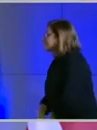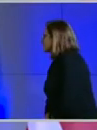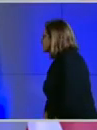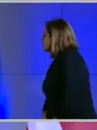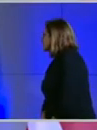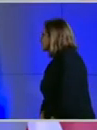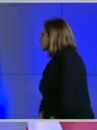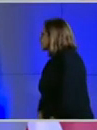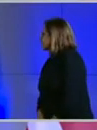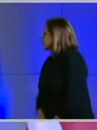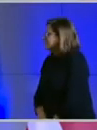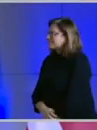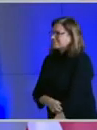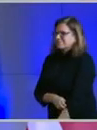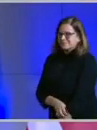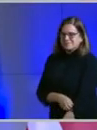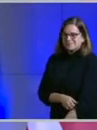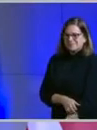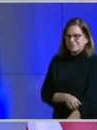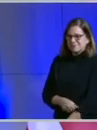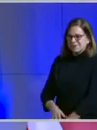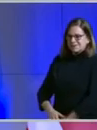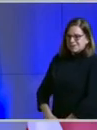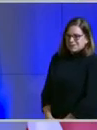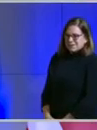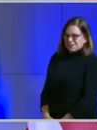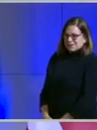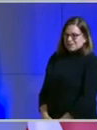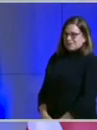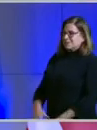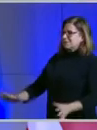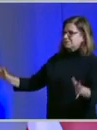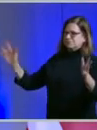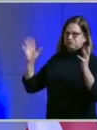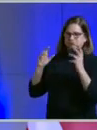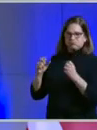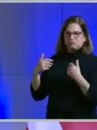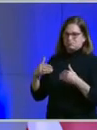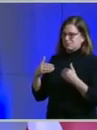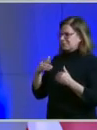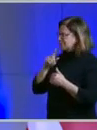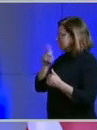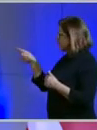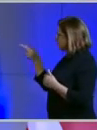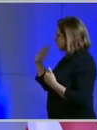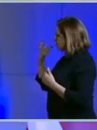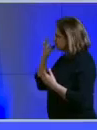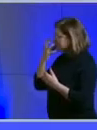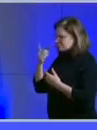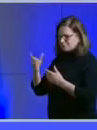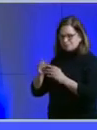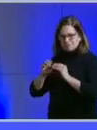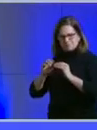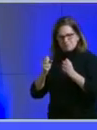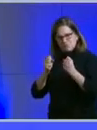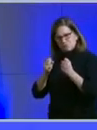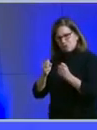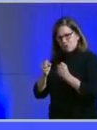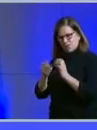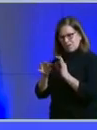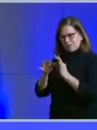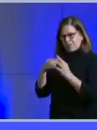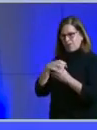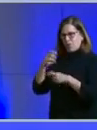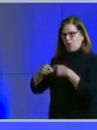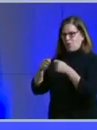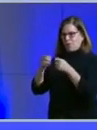That's a strong note to end on. This is a very strong team. I feel honored to work with you, and I just want to say in closing that one of the things we learn in public